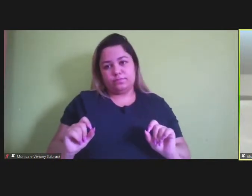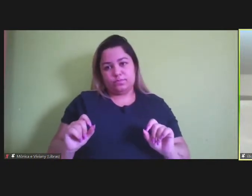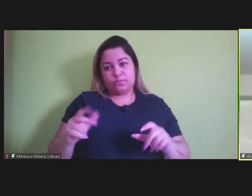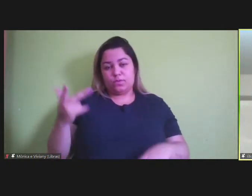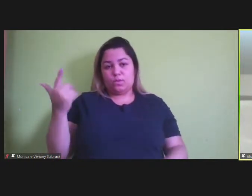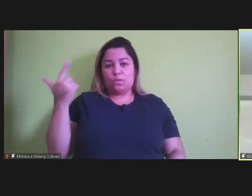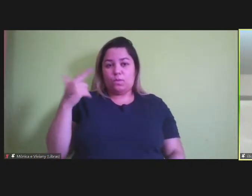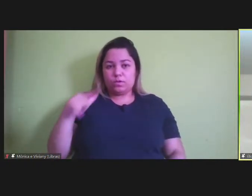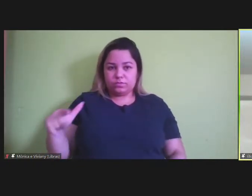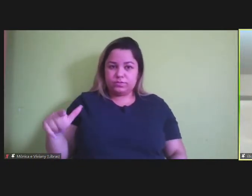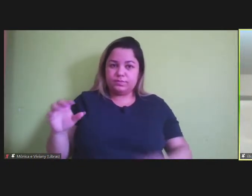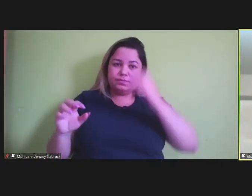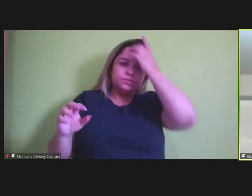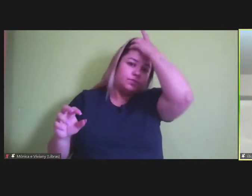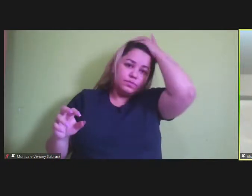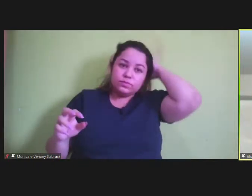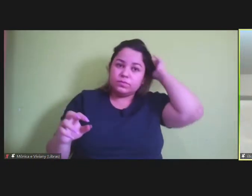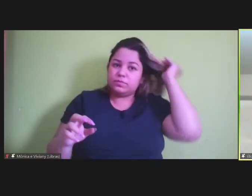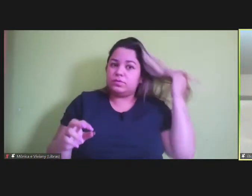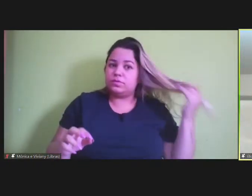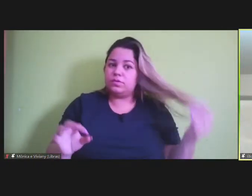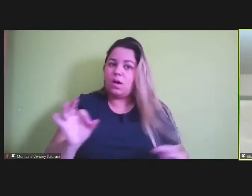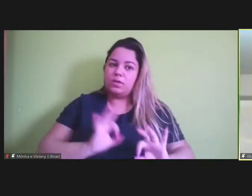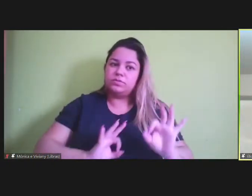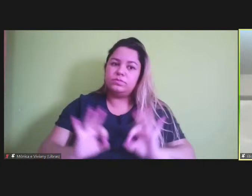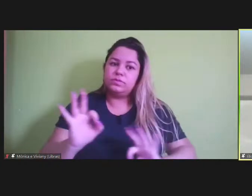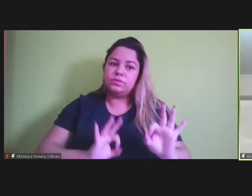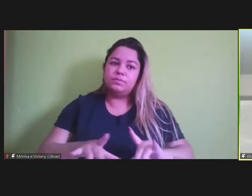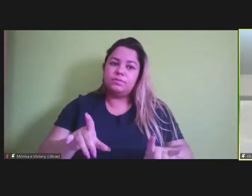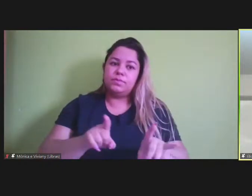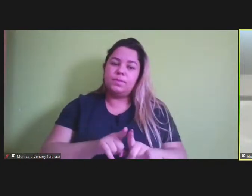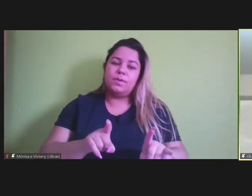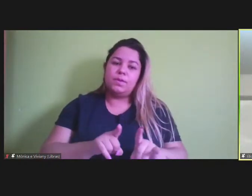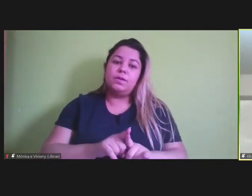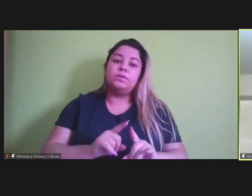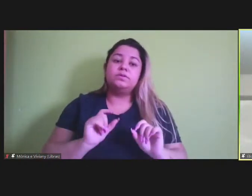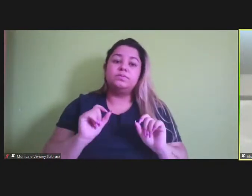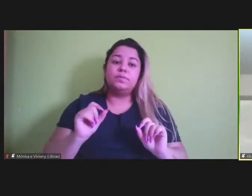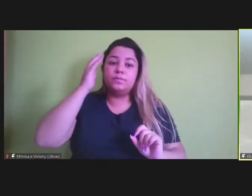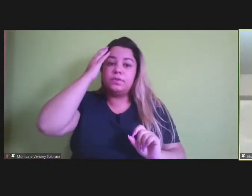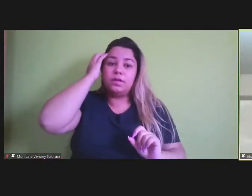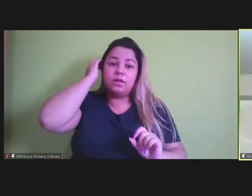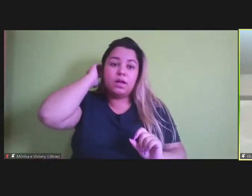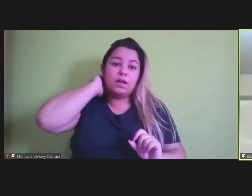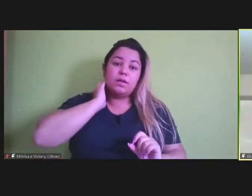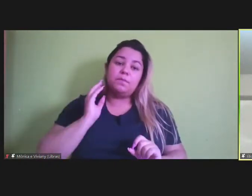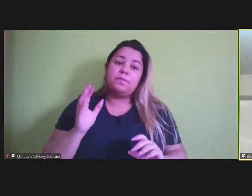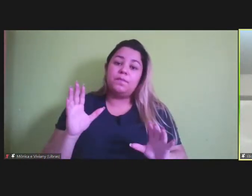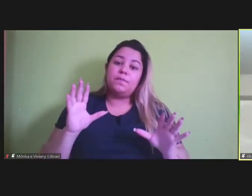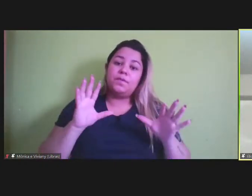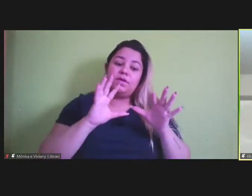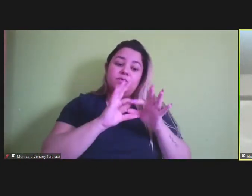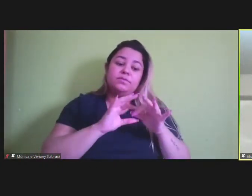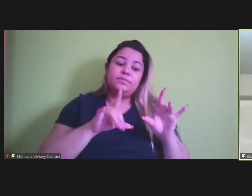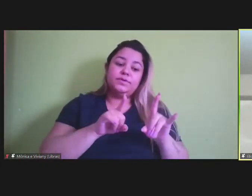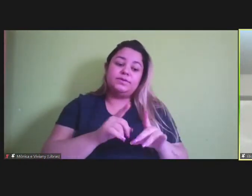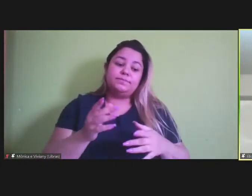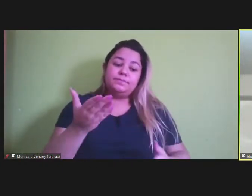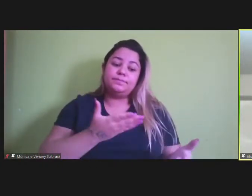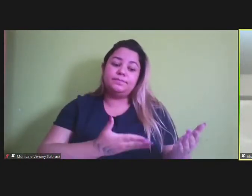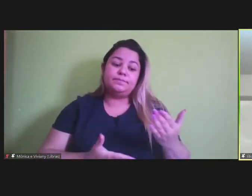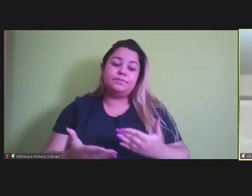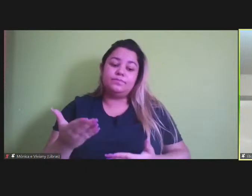Council had alongside other organizations from the society and governmental associations, which was the partnership